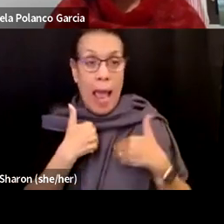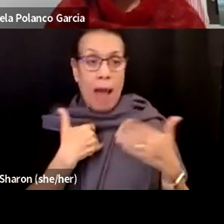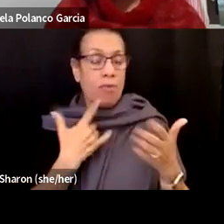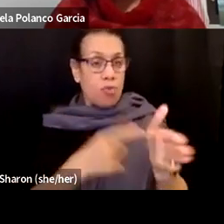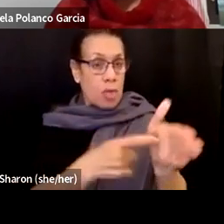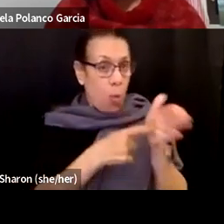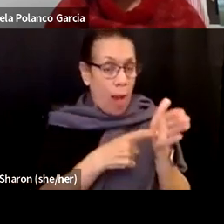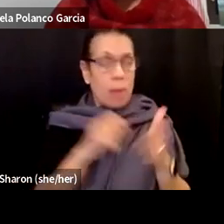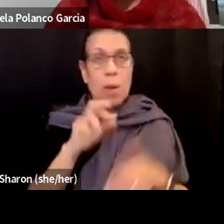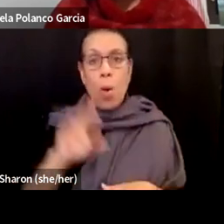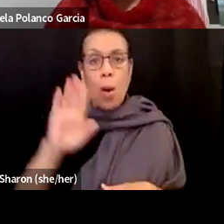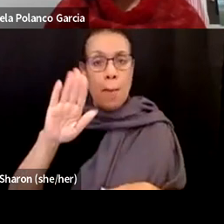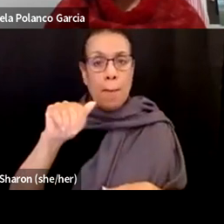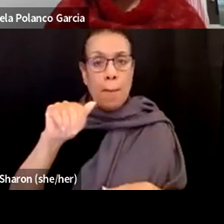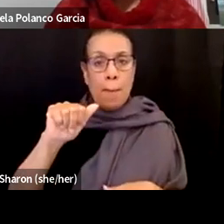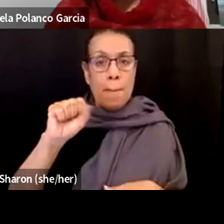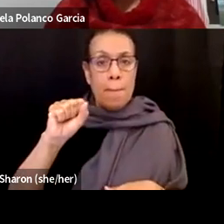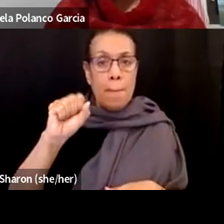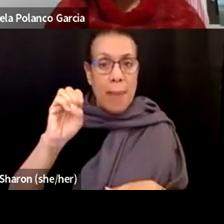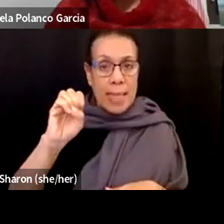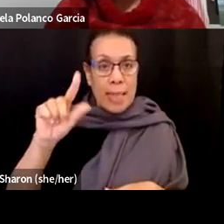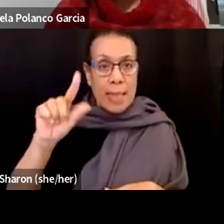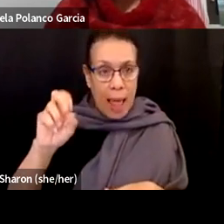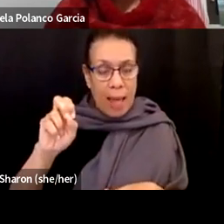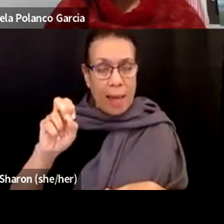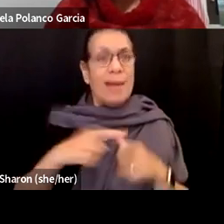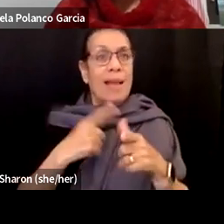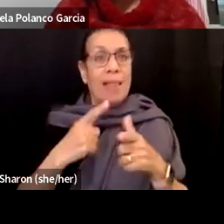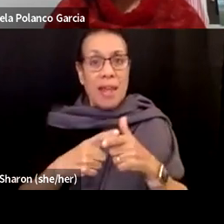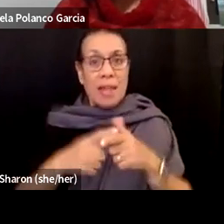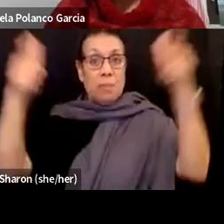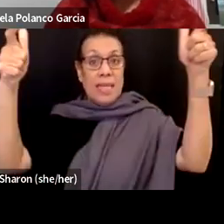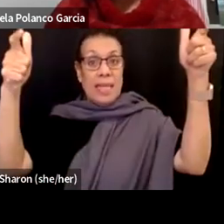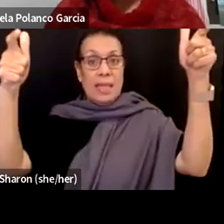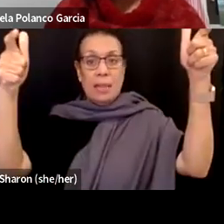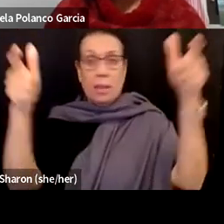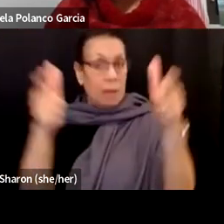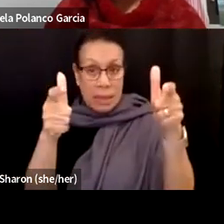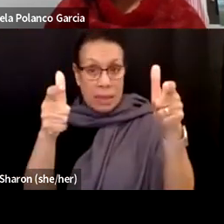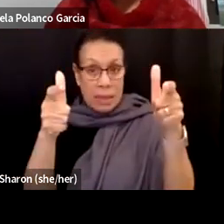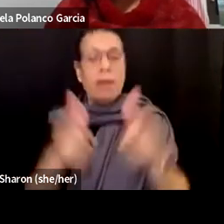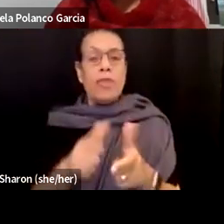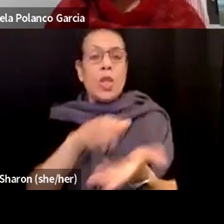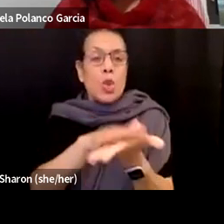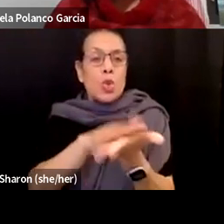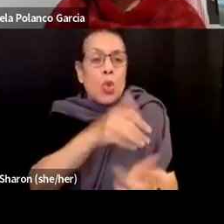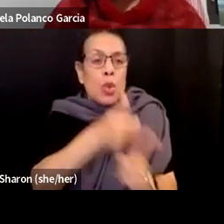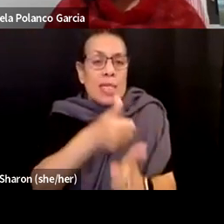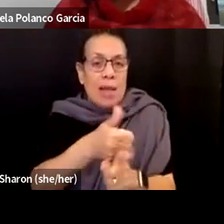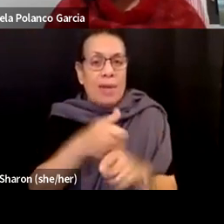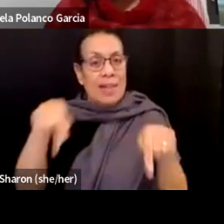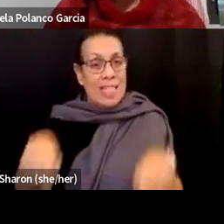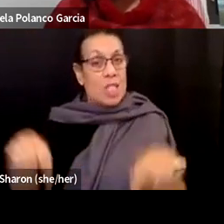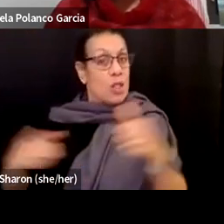baselines then individual schools make them up this is the first year that boston school committee passed a